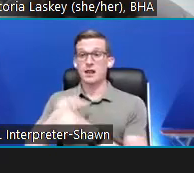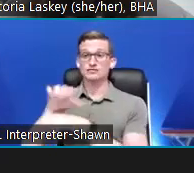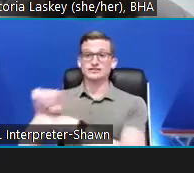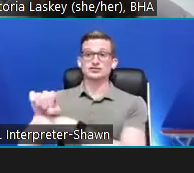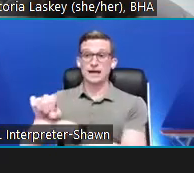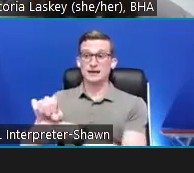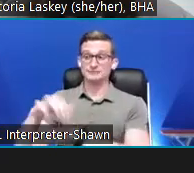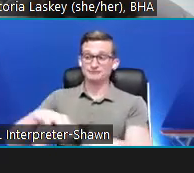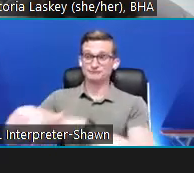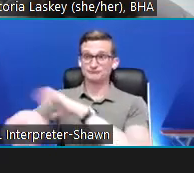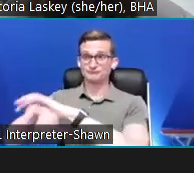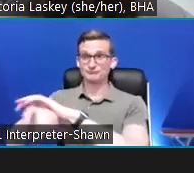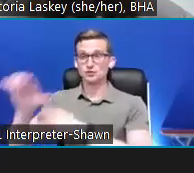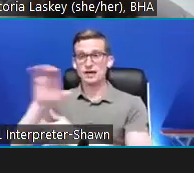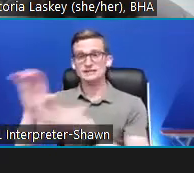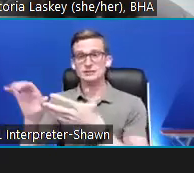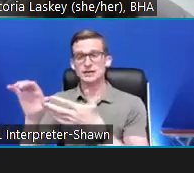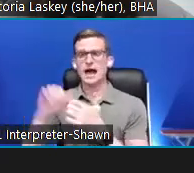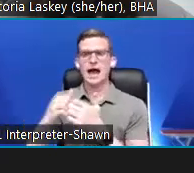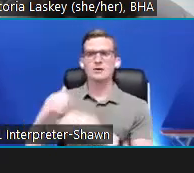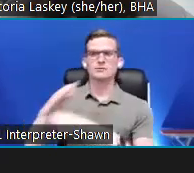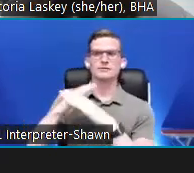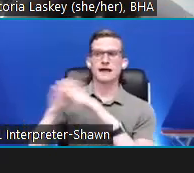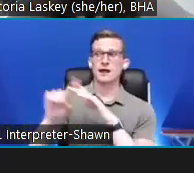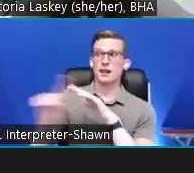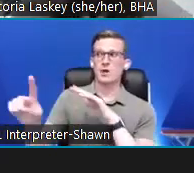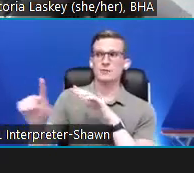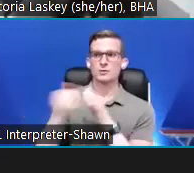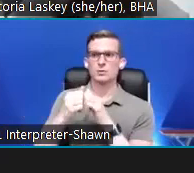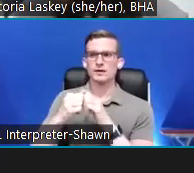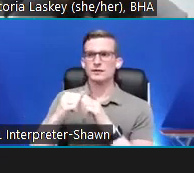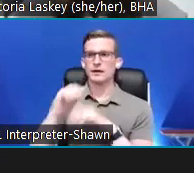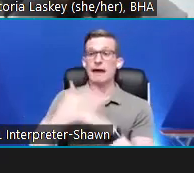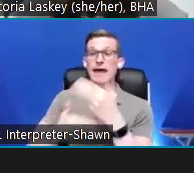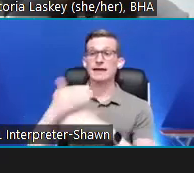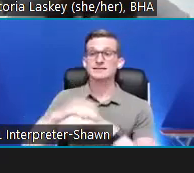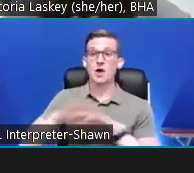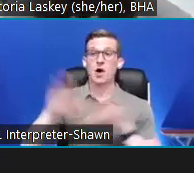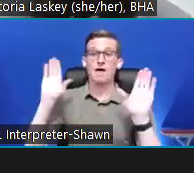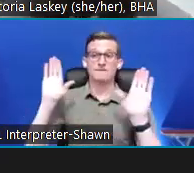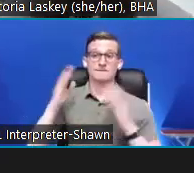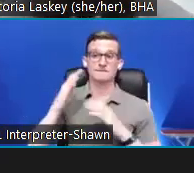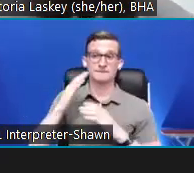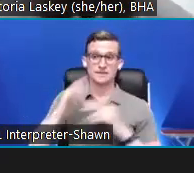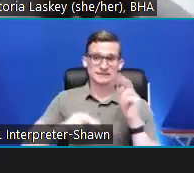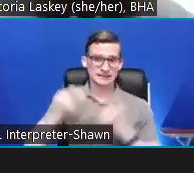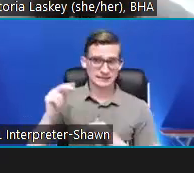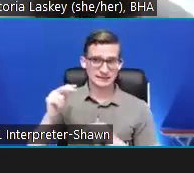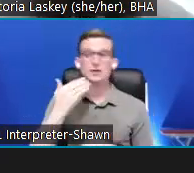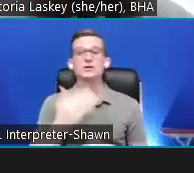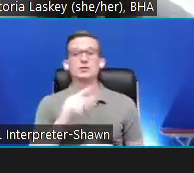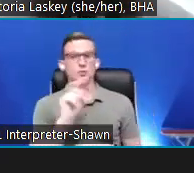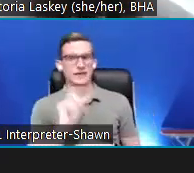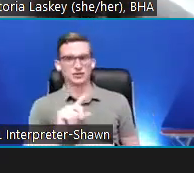can you prevent elopement in a hands-off facility? So this is a great question. There is a statutory requirement